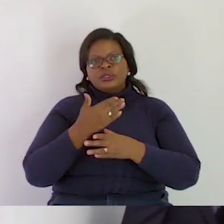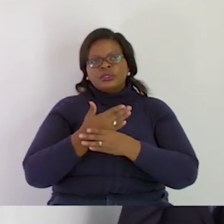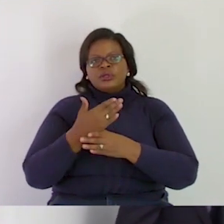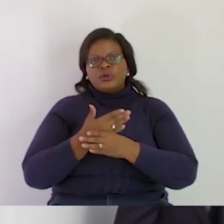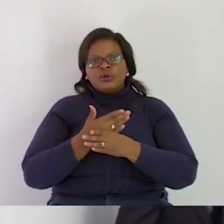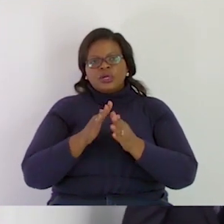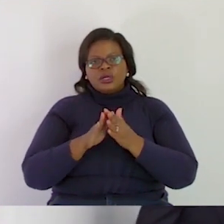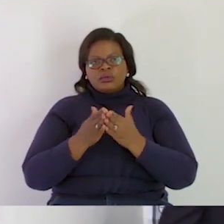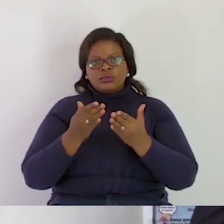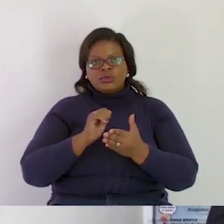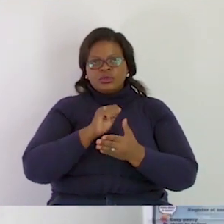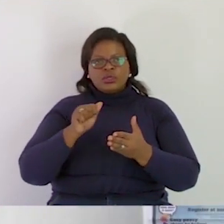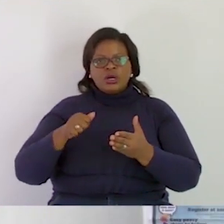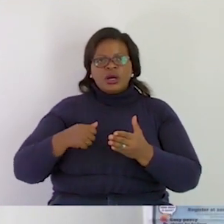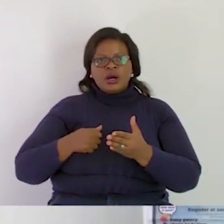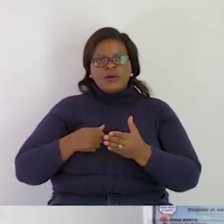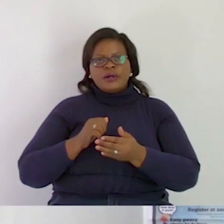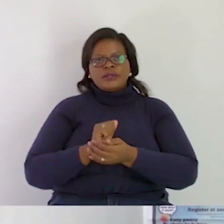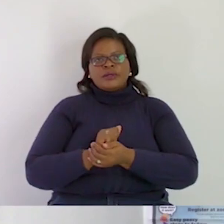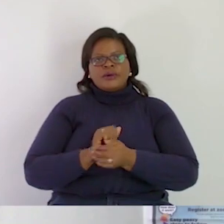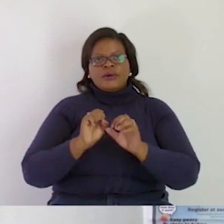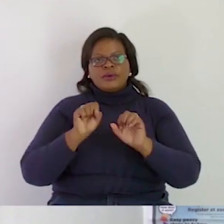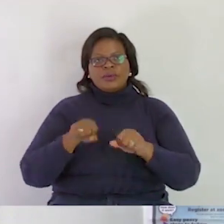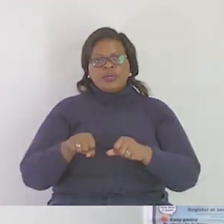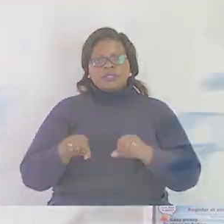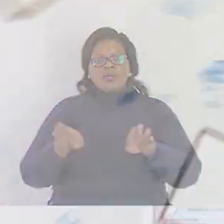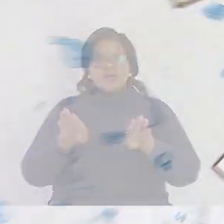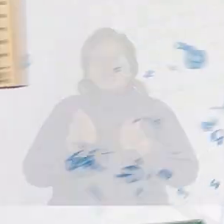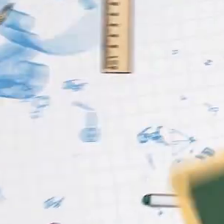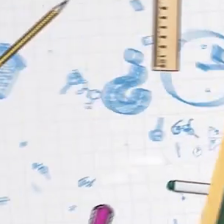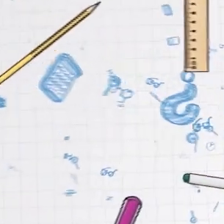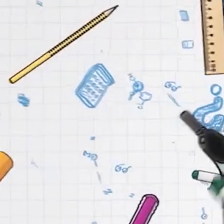booklet. So let's go and do the activity.